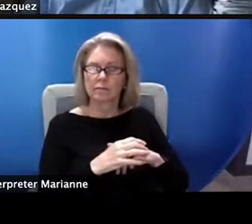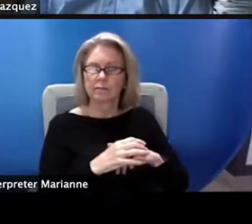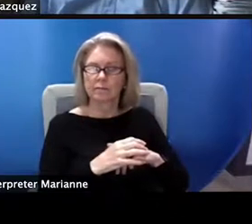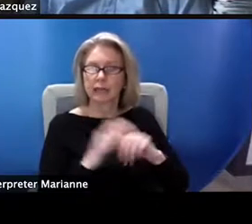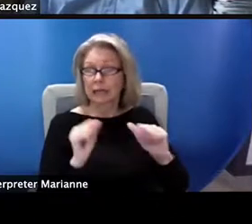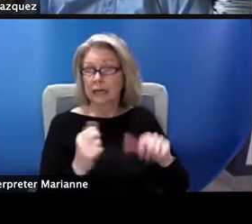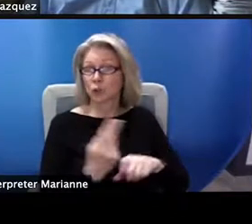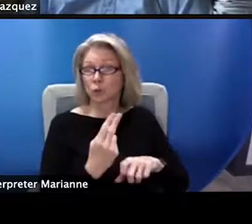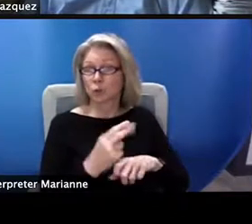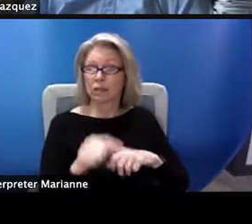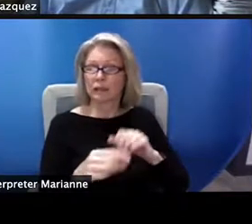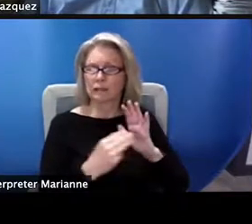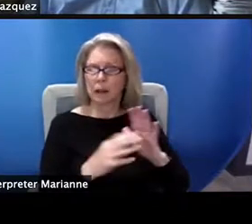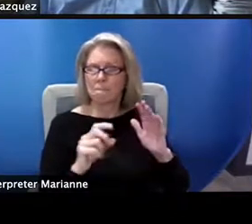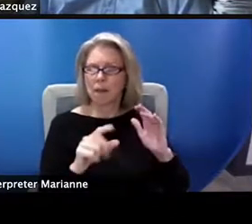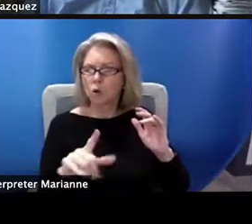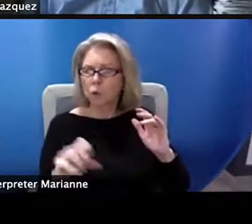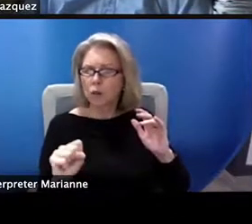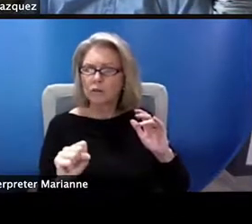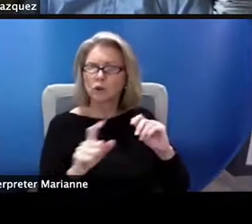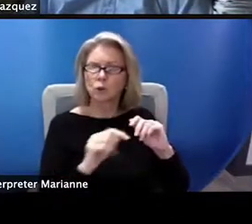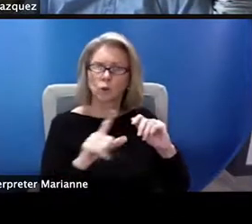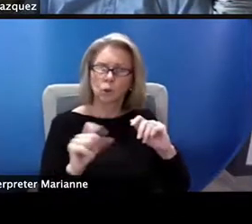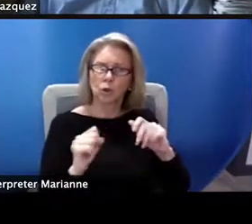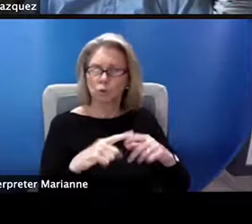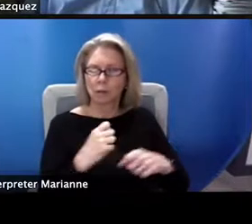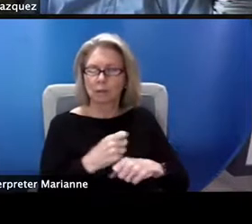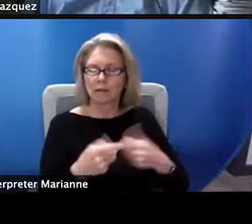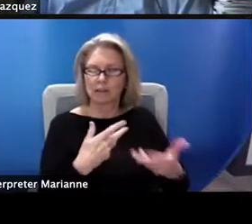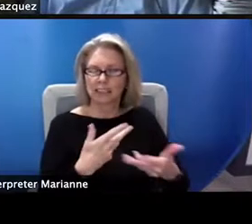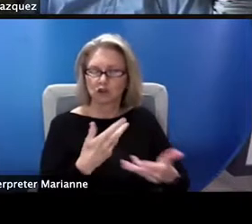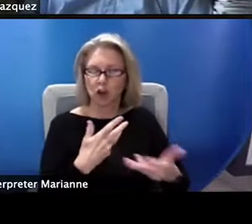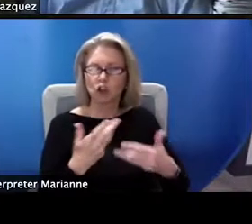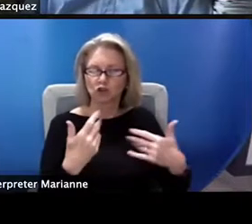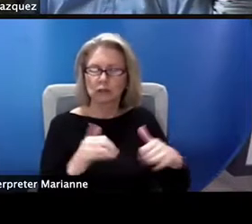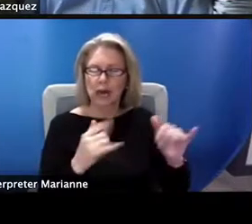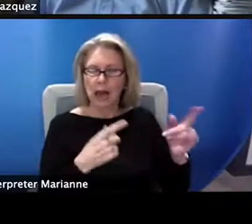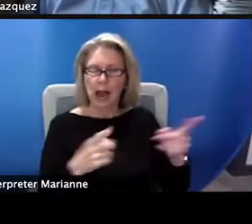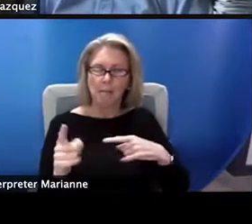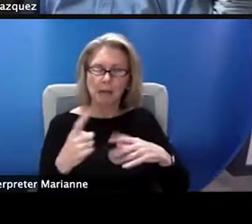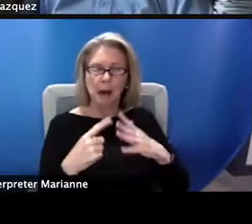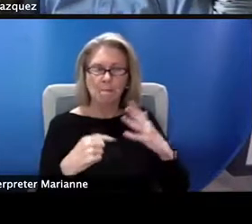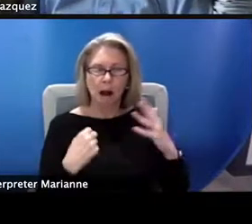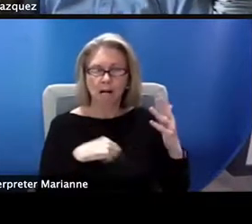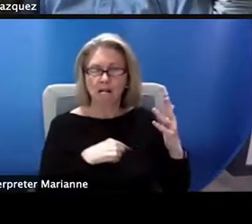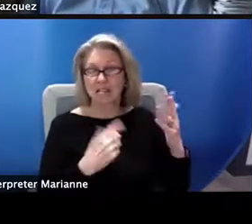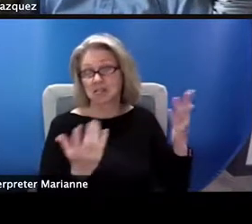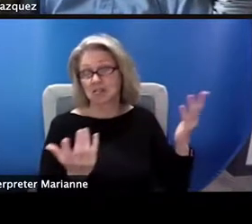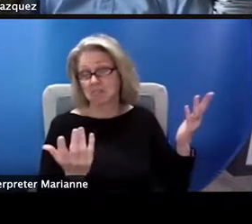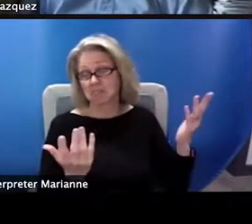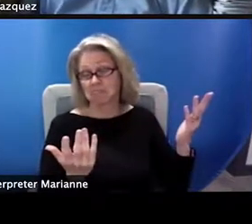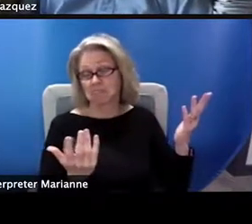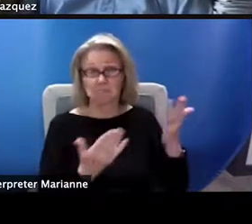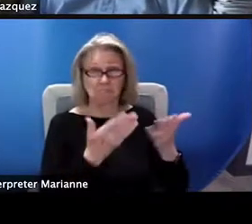can use these modules, can use these tools, you know, to make this, you know, interactions still happens among us. So, but maybe Umparit can add to